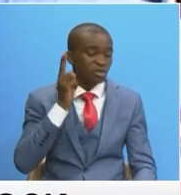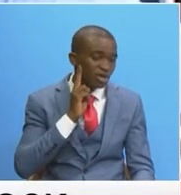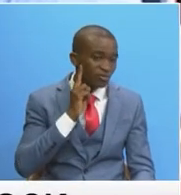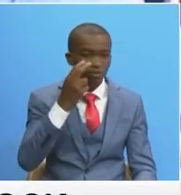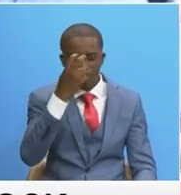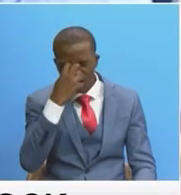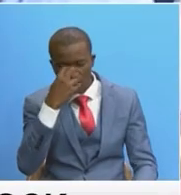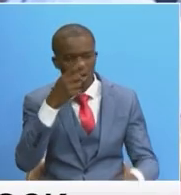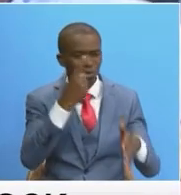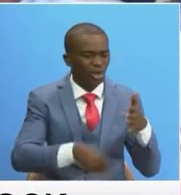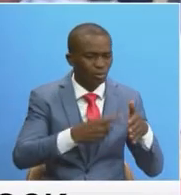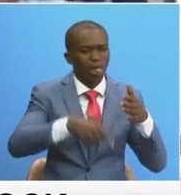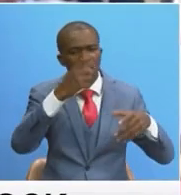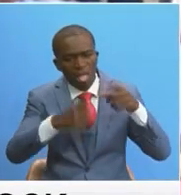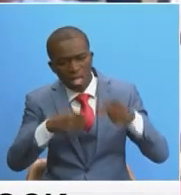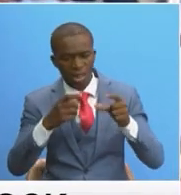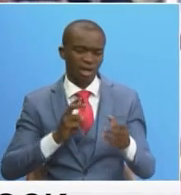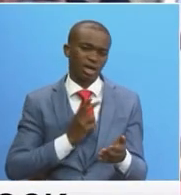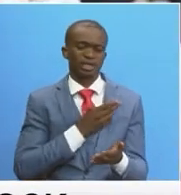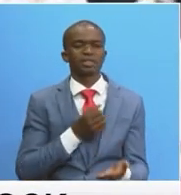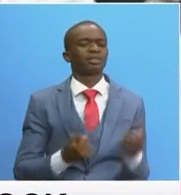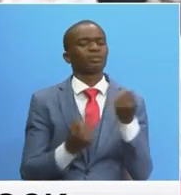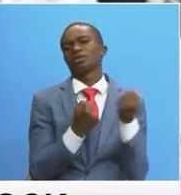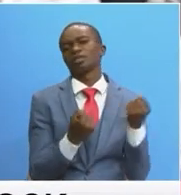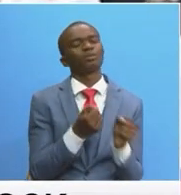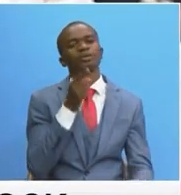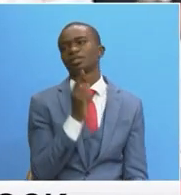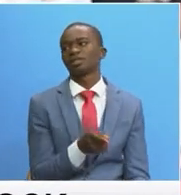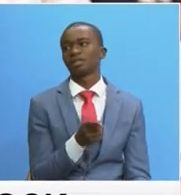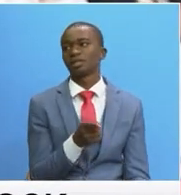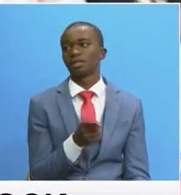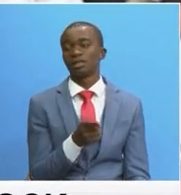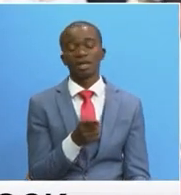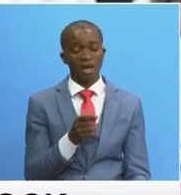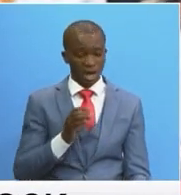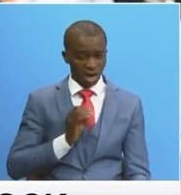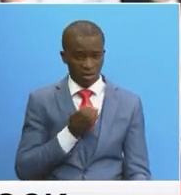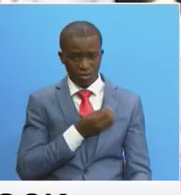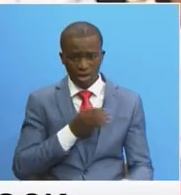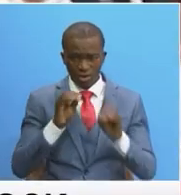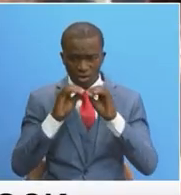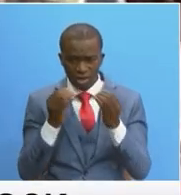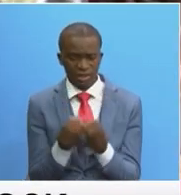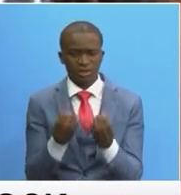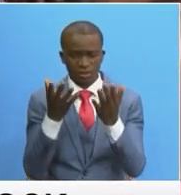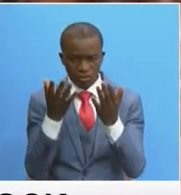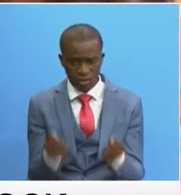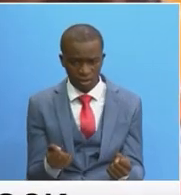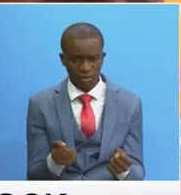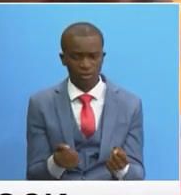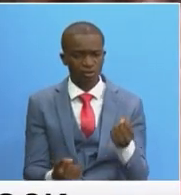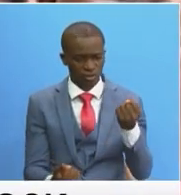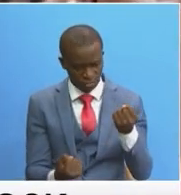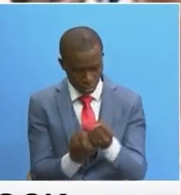whatever definition you can put there, we want you to have an education, because we want to see all children to have life in its